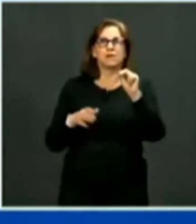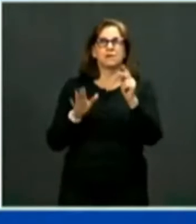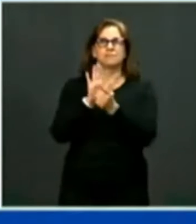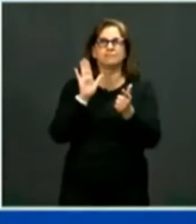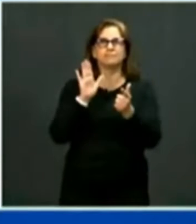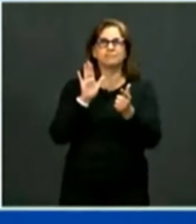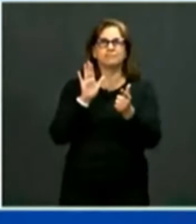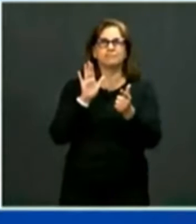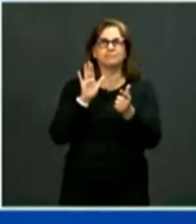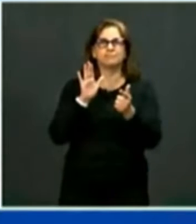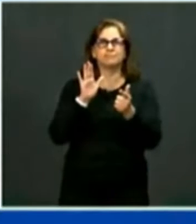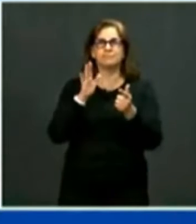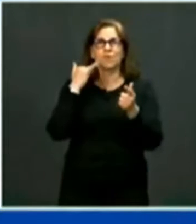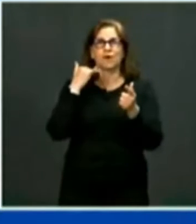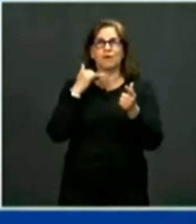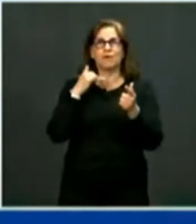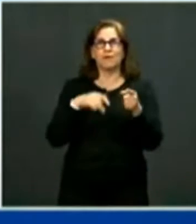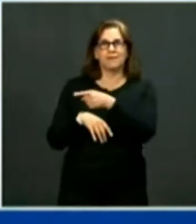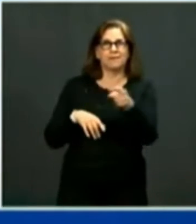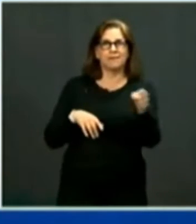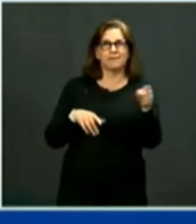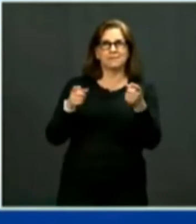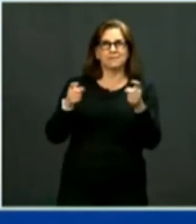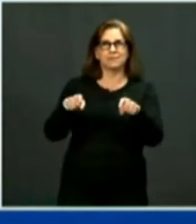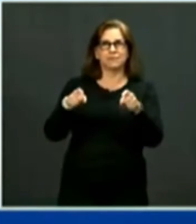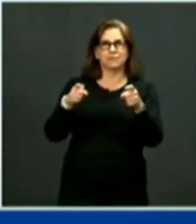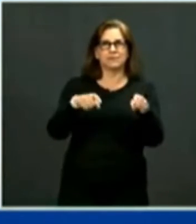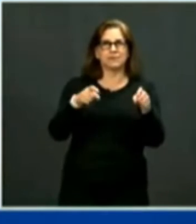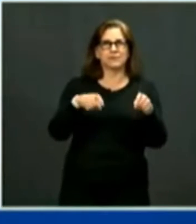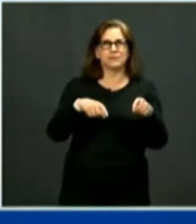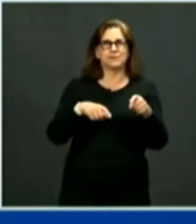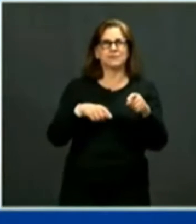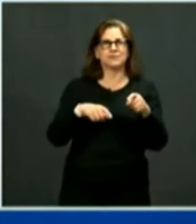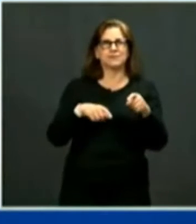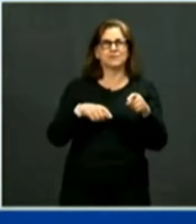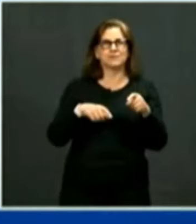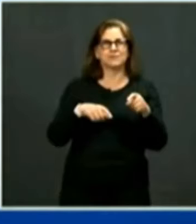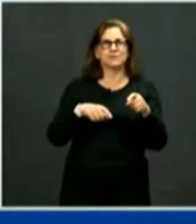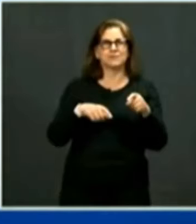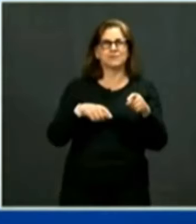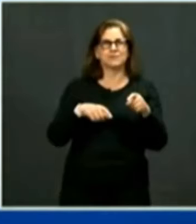danger in a crisis. They're presenting a danger to themselves and to others.